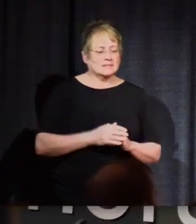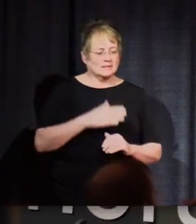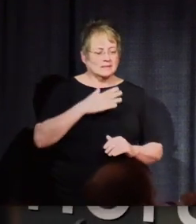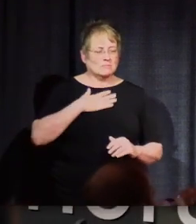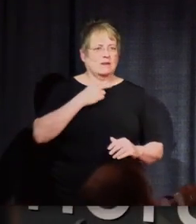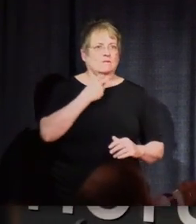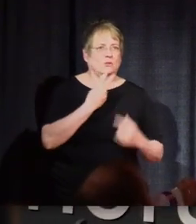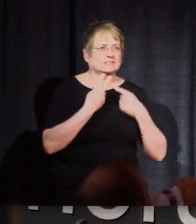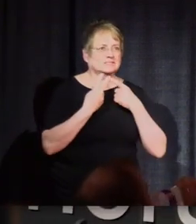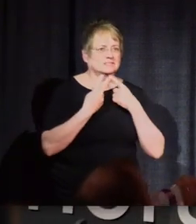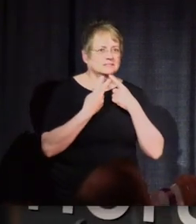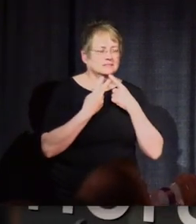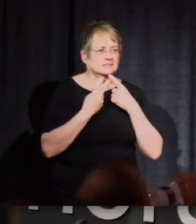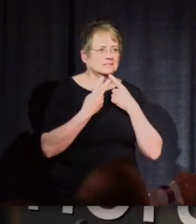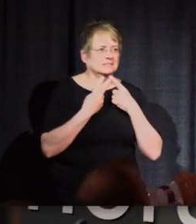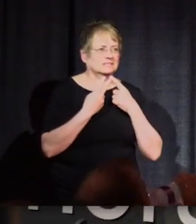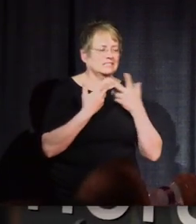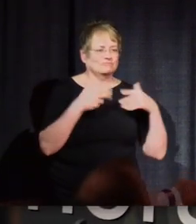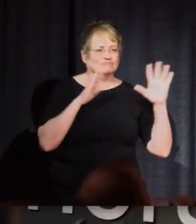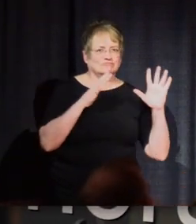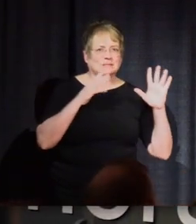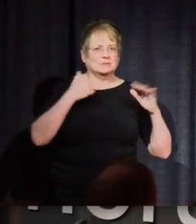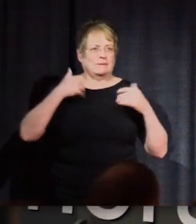voice for opportunity